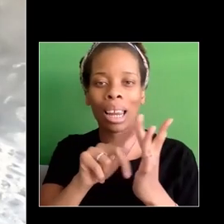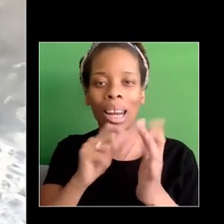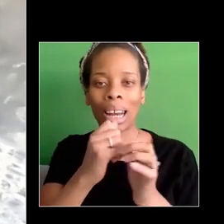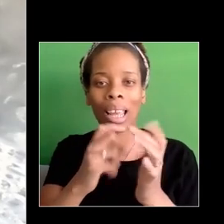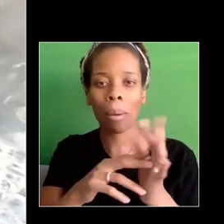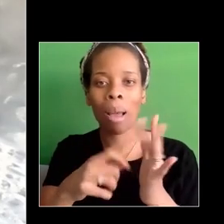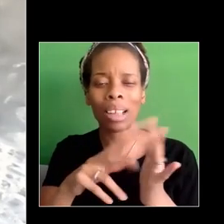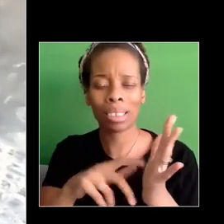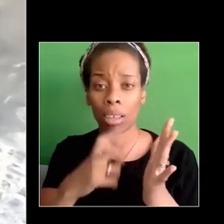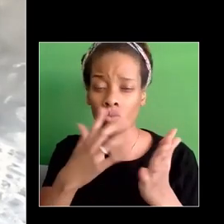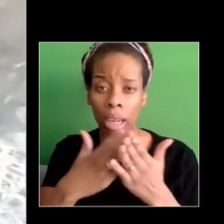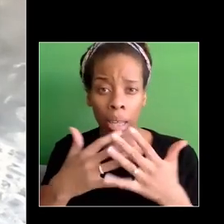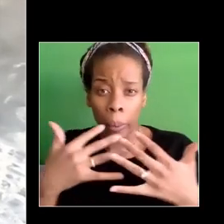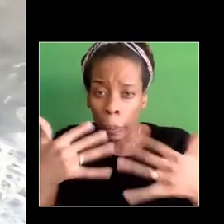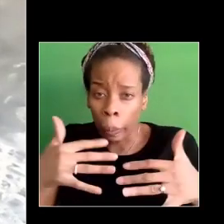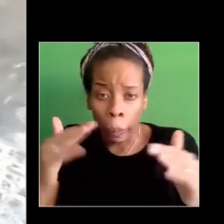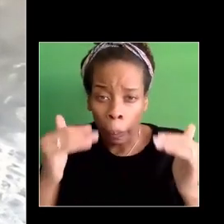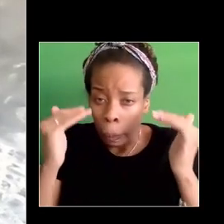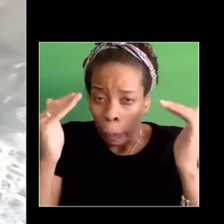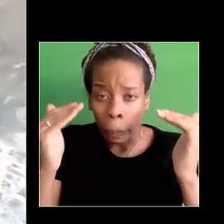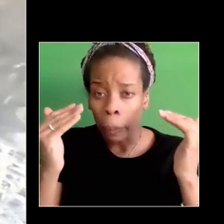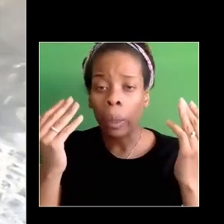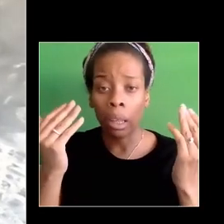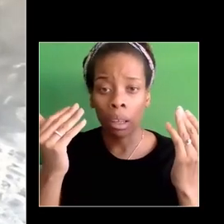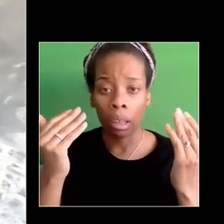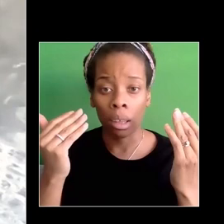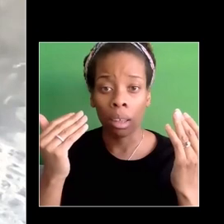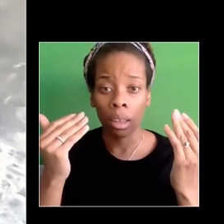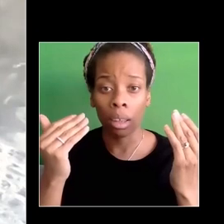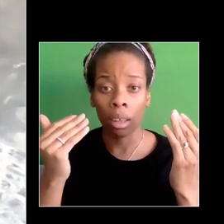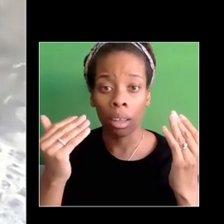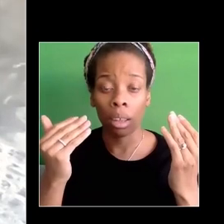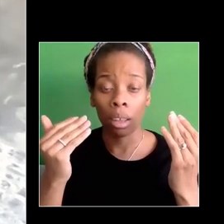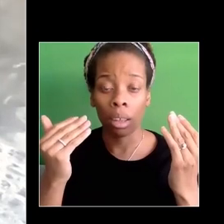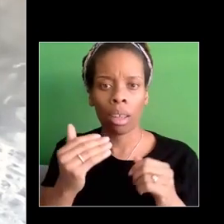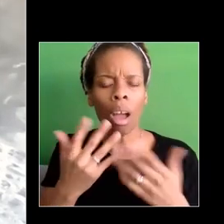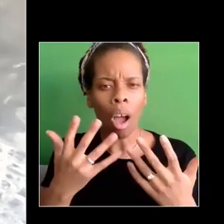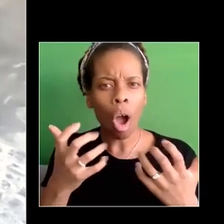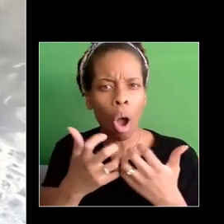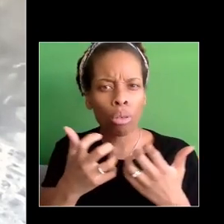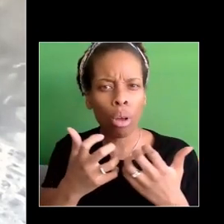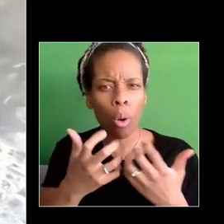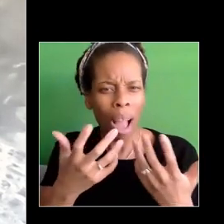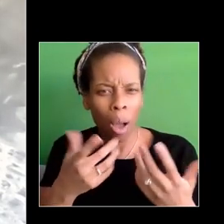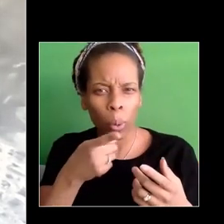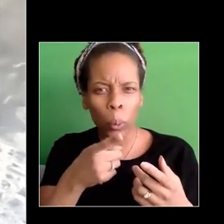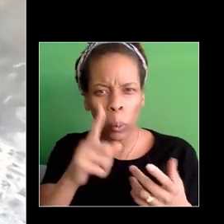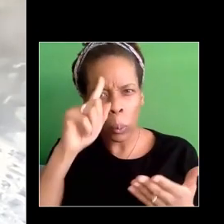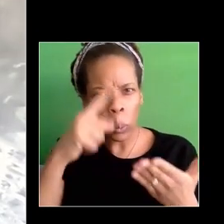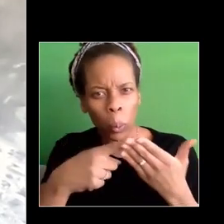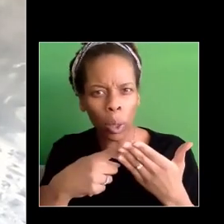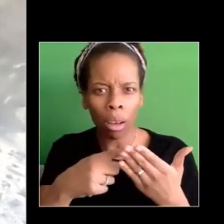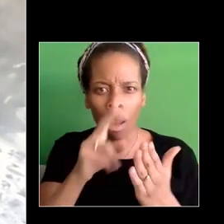your own conversation about how you came to the figure, it seems that it isn't